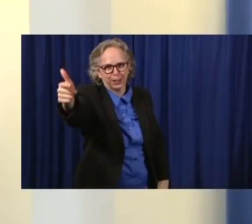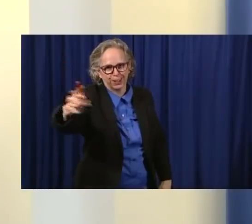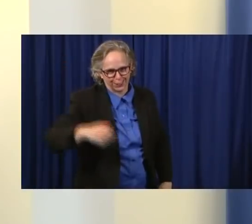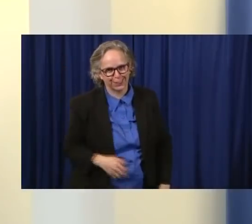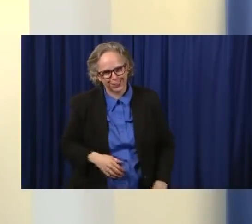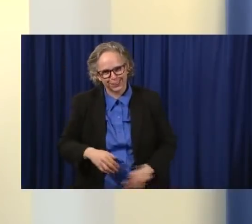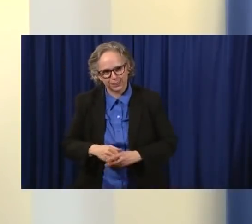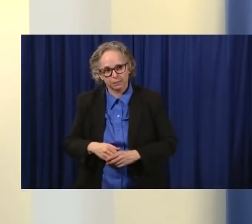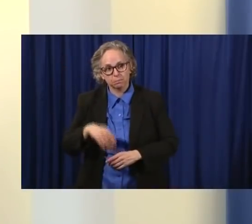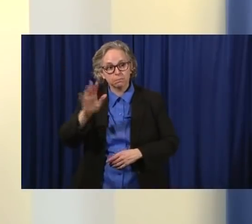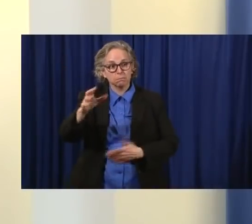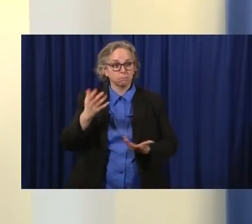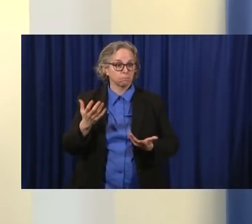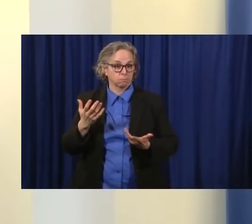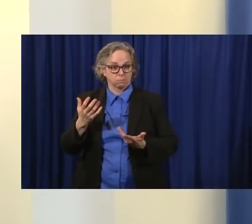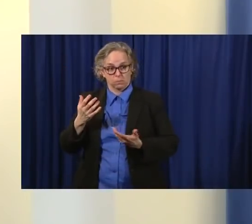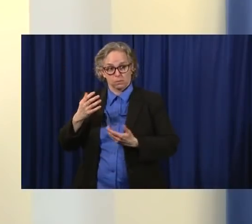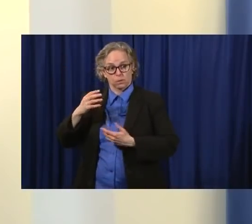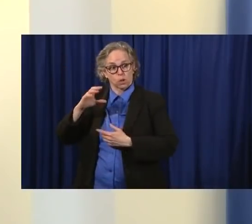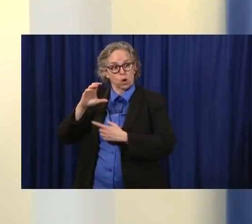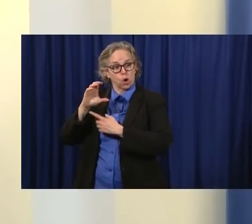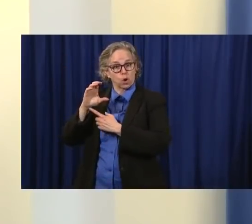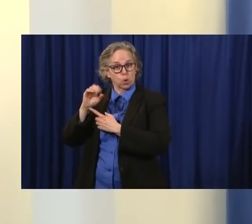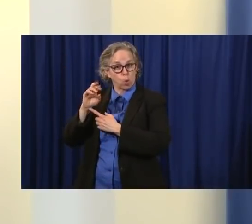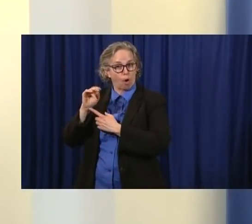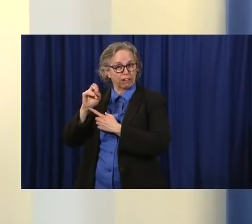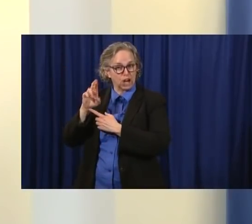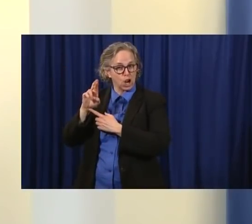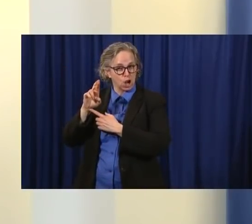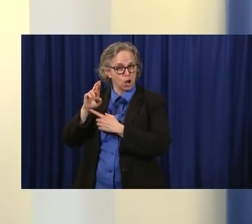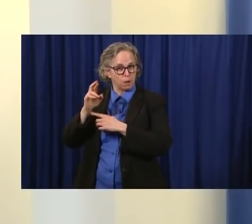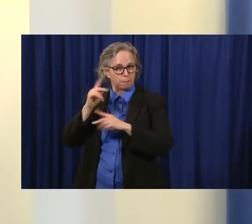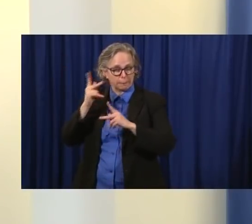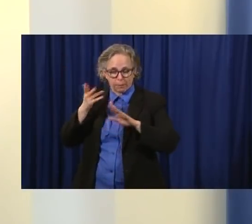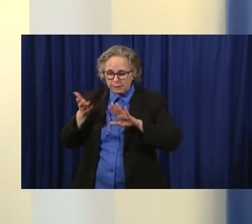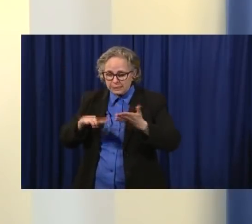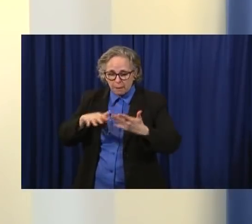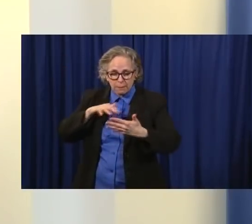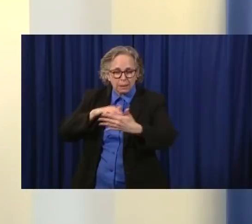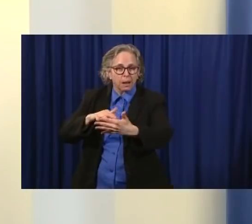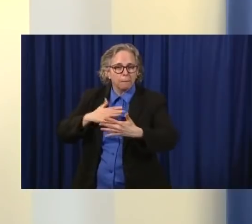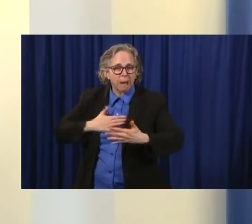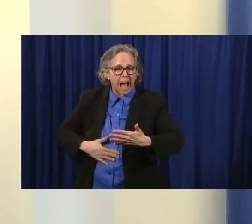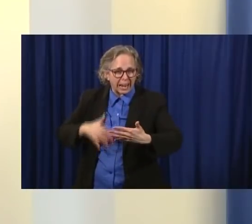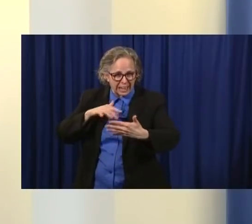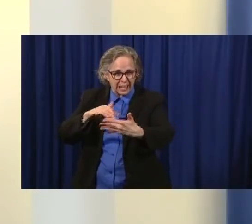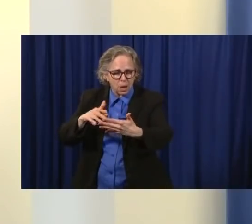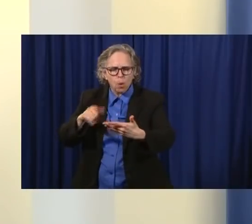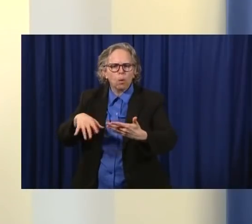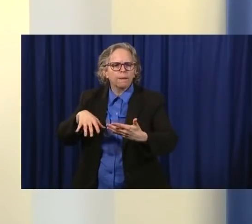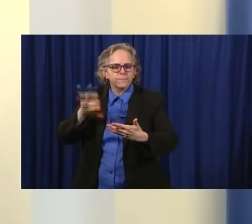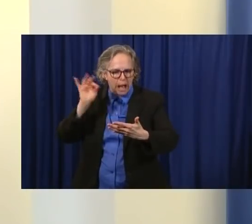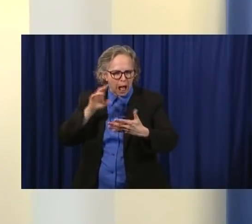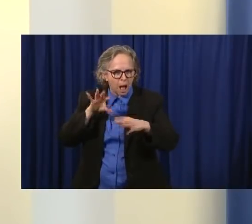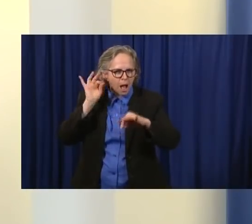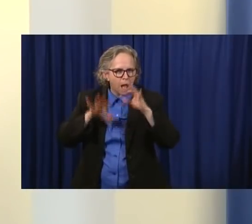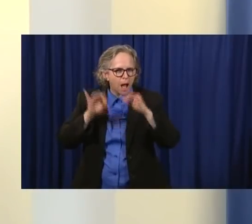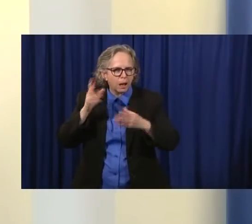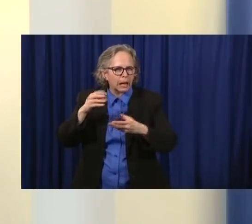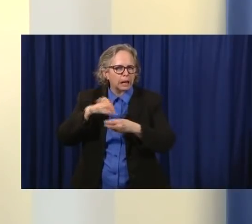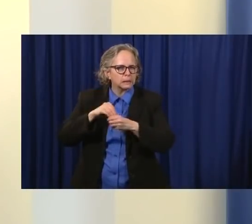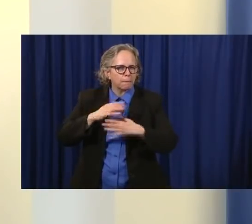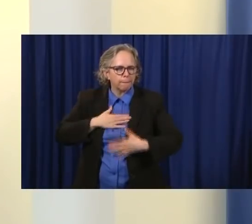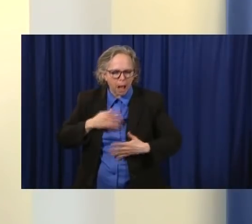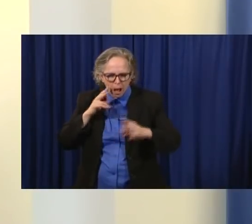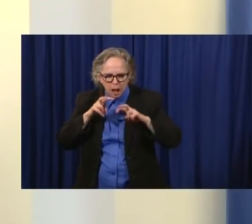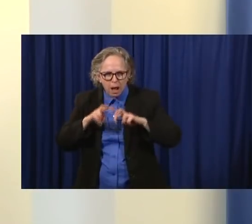actually show the testing. So we'll continue to learn more about this, and I think we'll learn from other sources as we learn from other countries